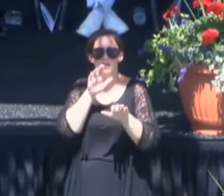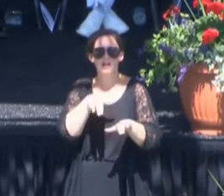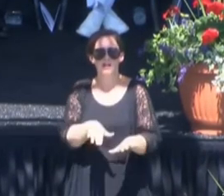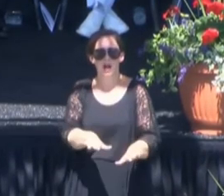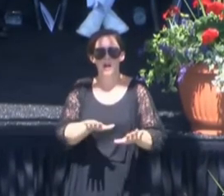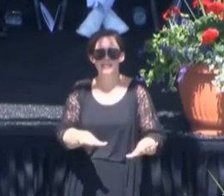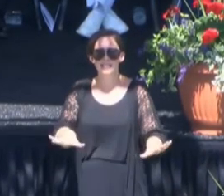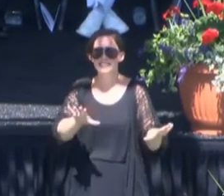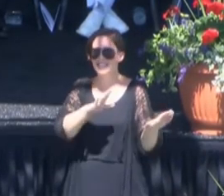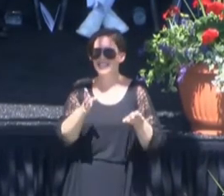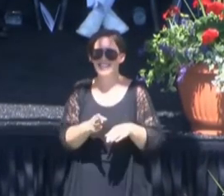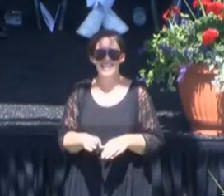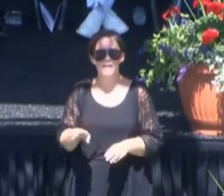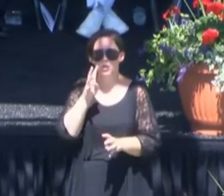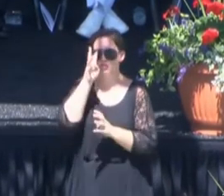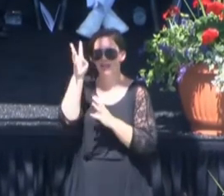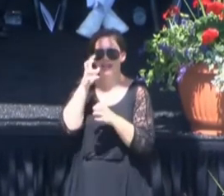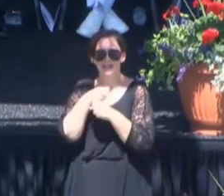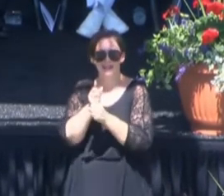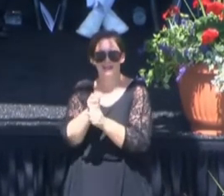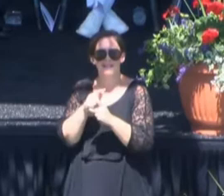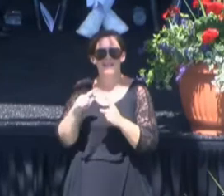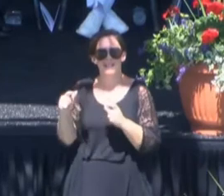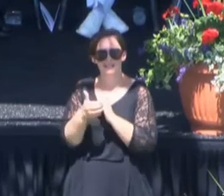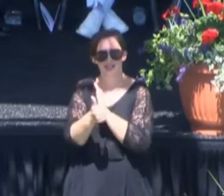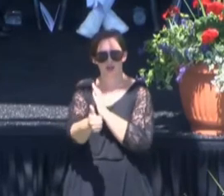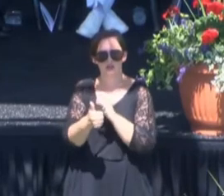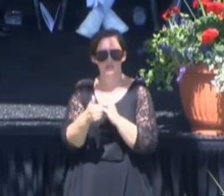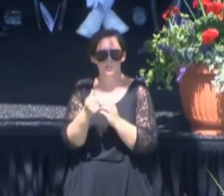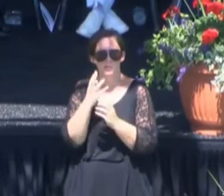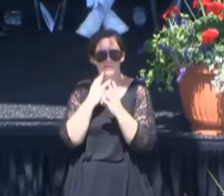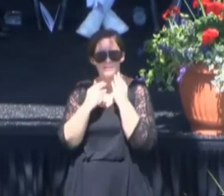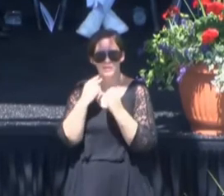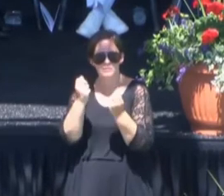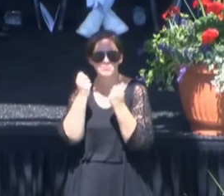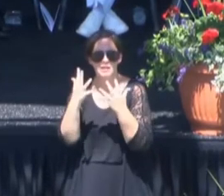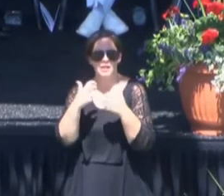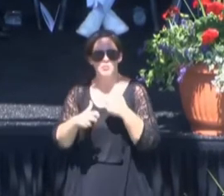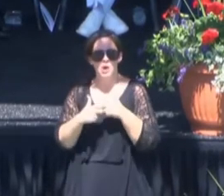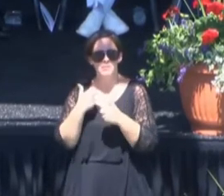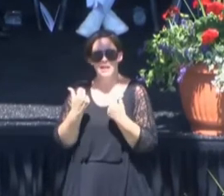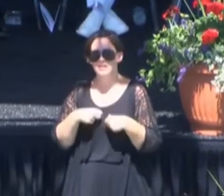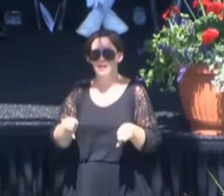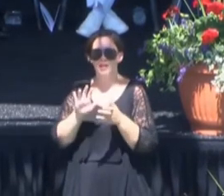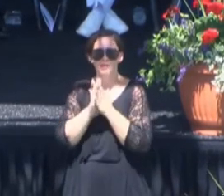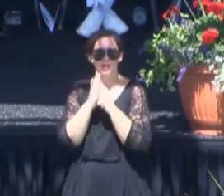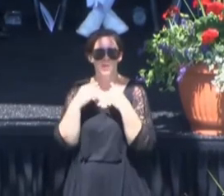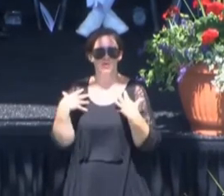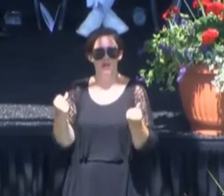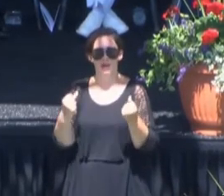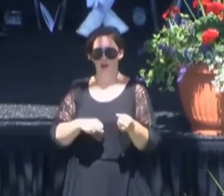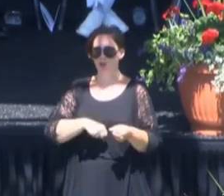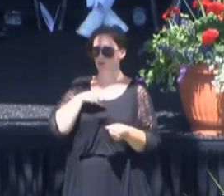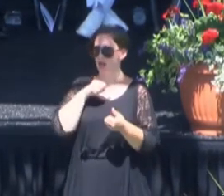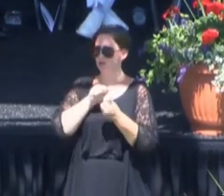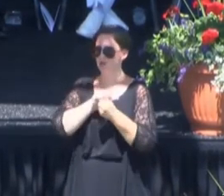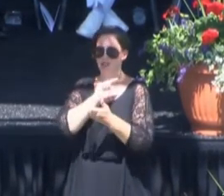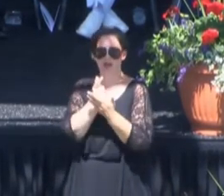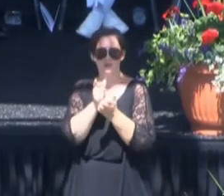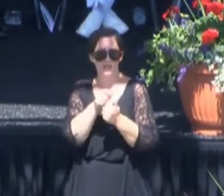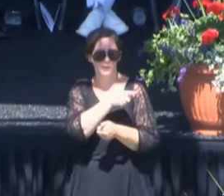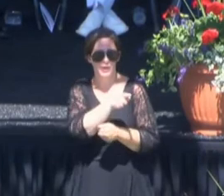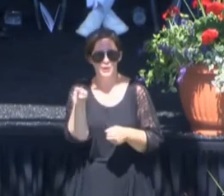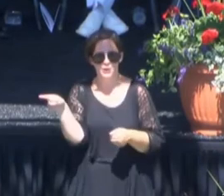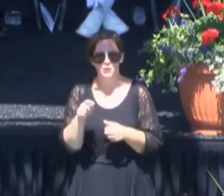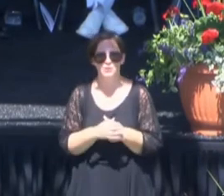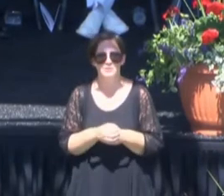skilled mariner." We have gone through many storms here and come out stronger than before. And I'm so proud of you guys to be with you. It has been